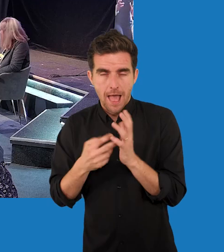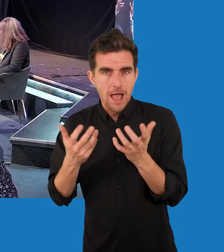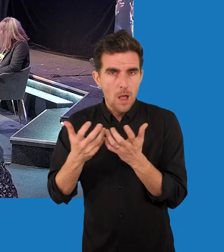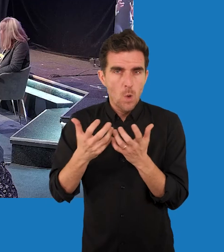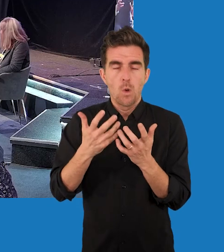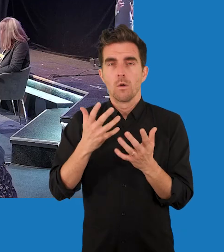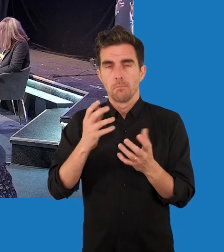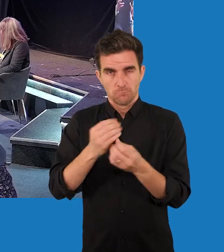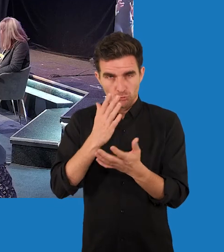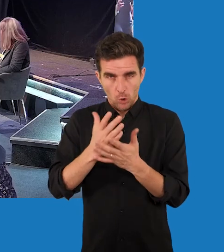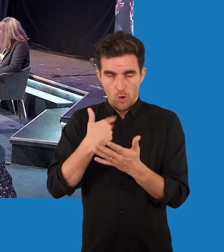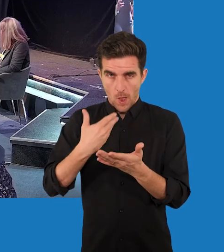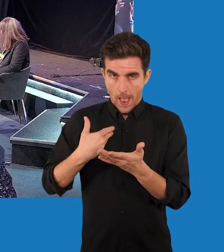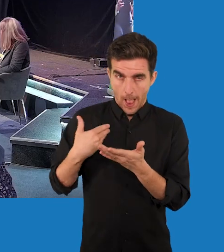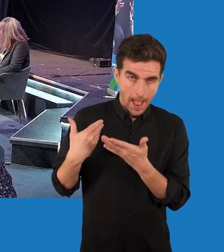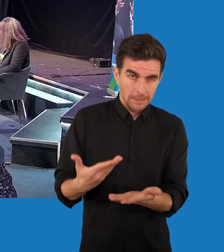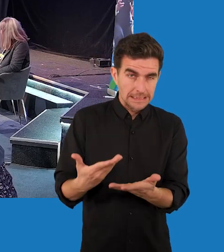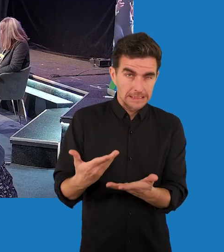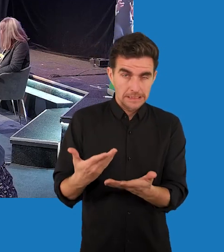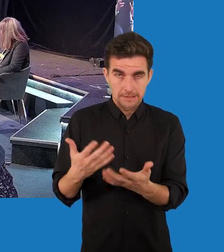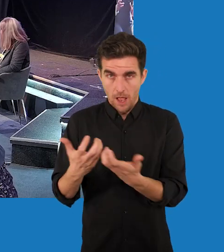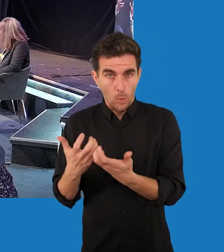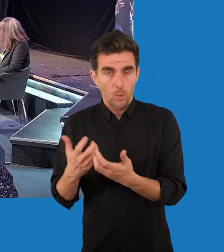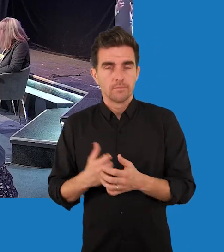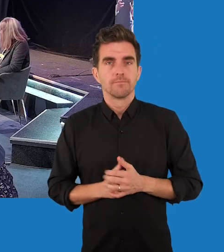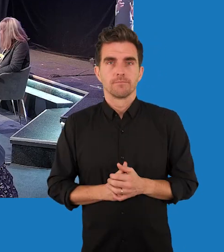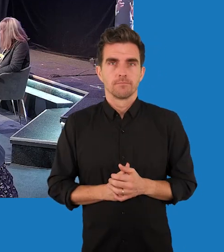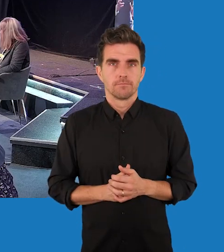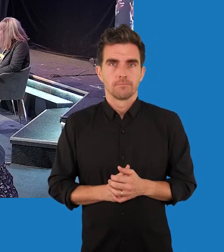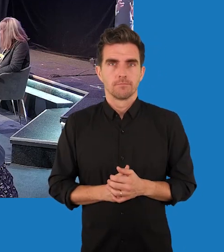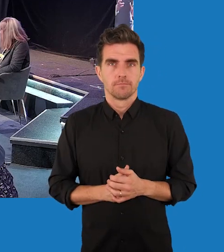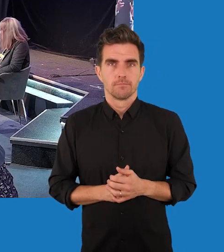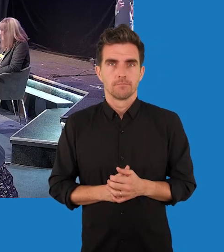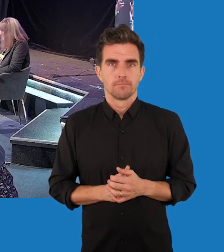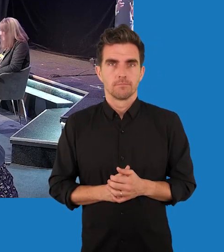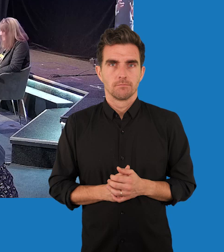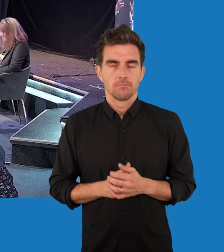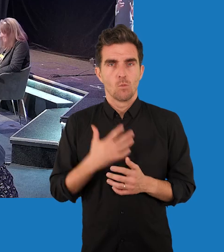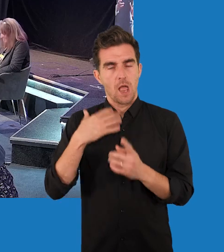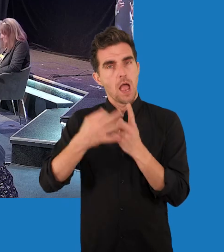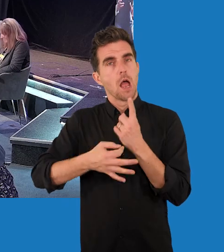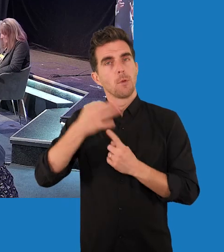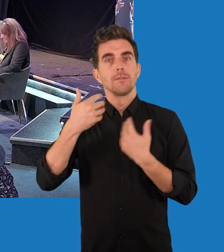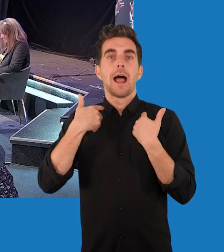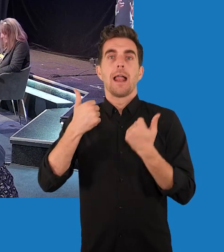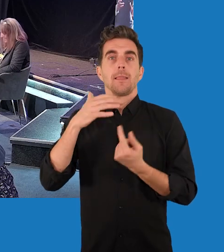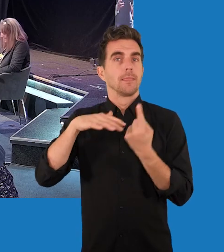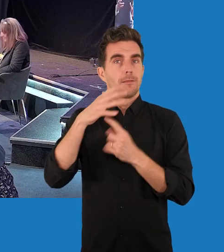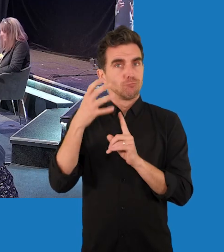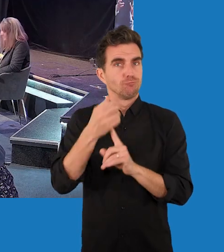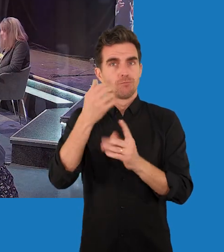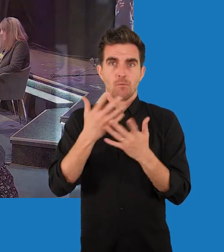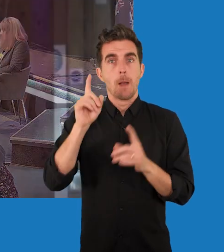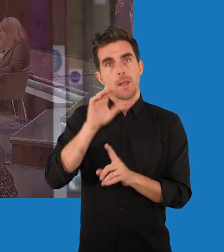about the plans there. Yeah, so just to reiterate the commitment to improving the